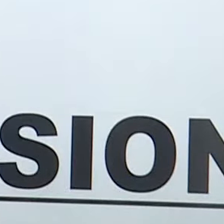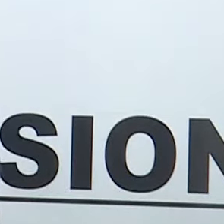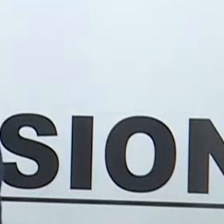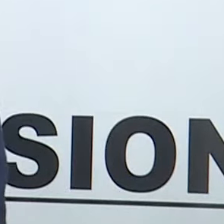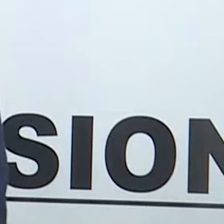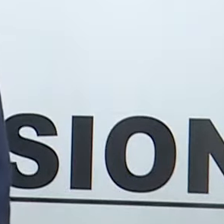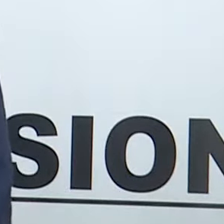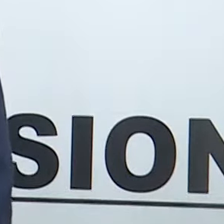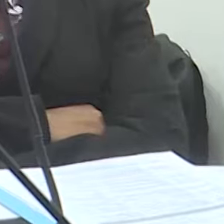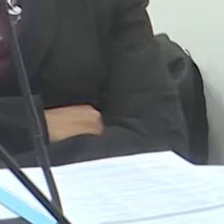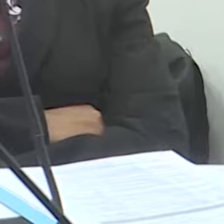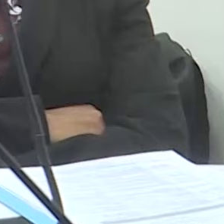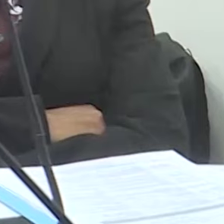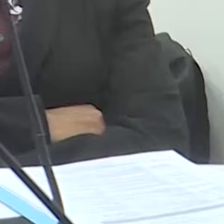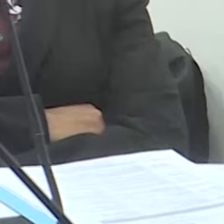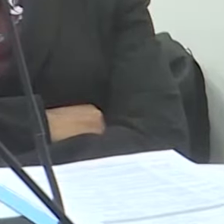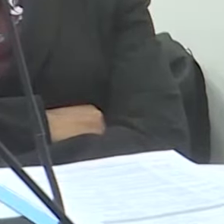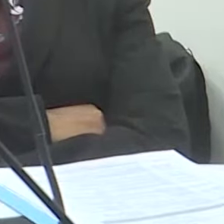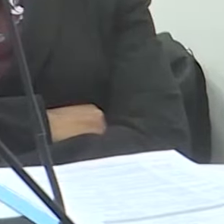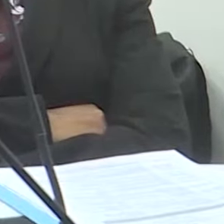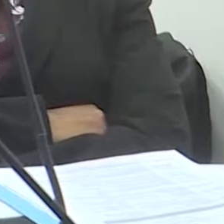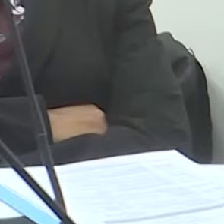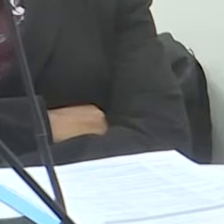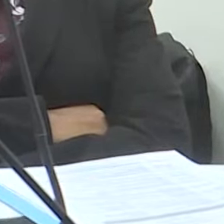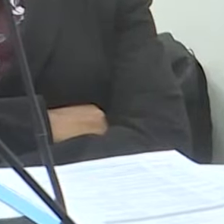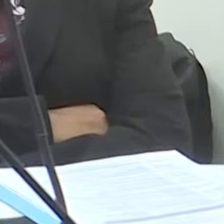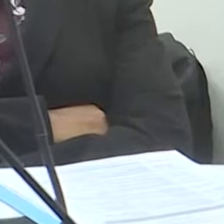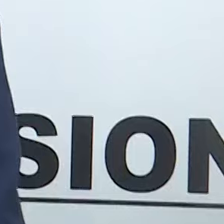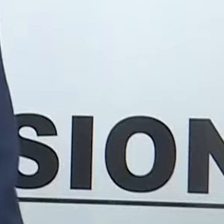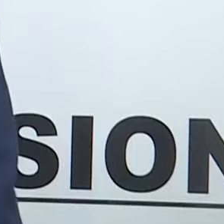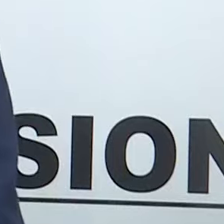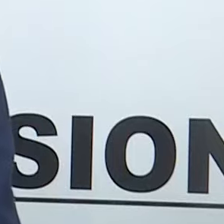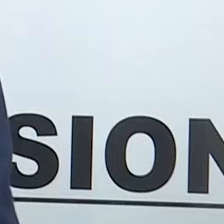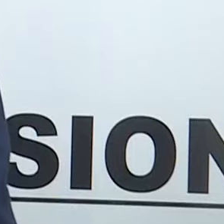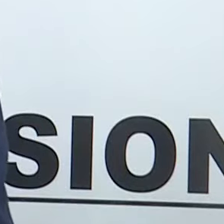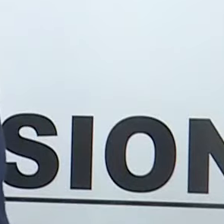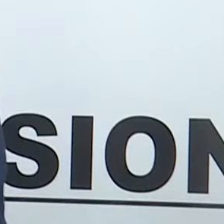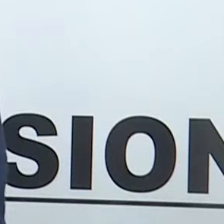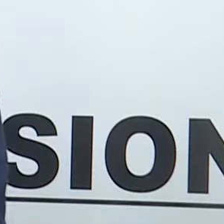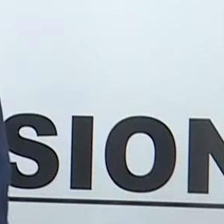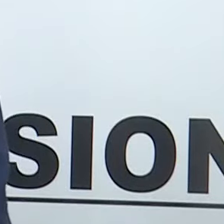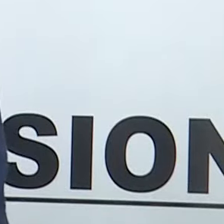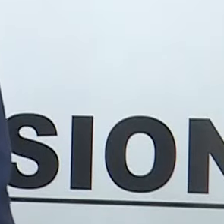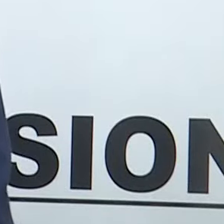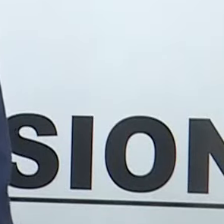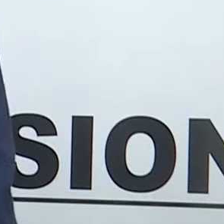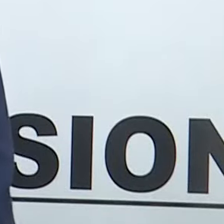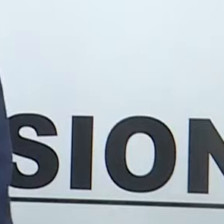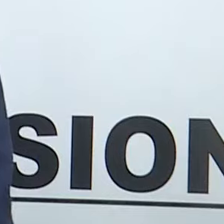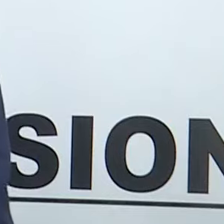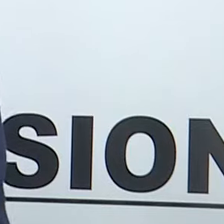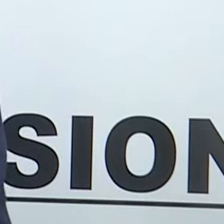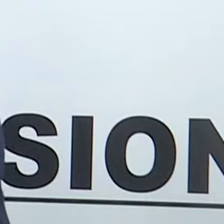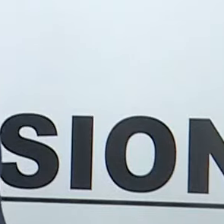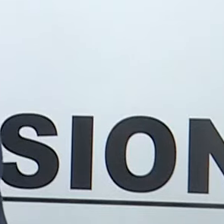area network that Zambia has. You all know that Zambia has dedicated